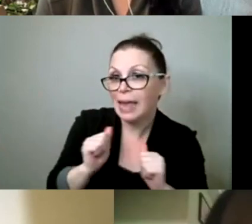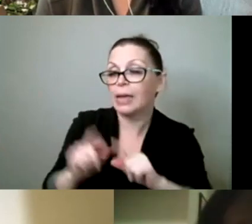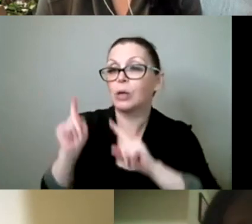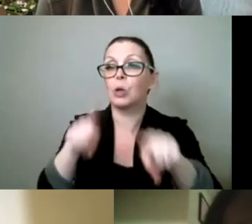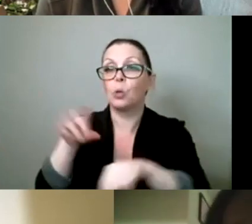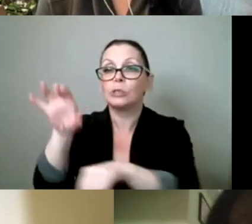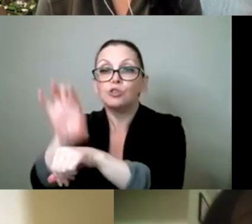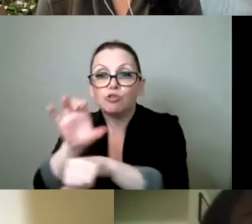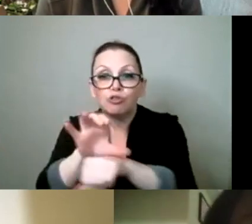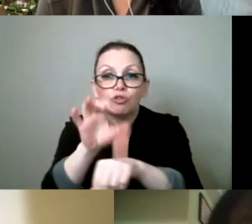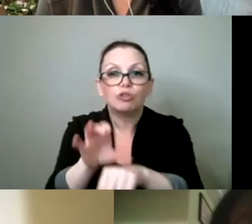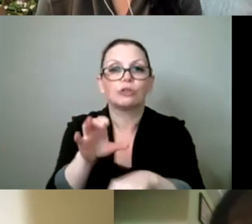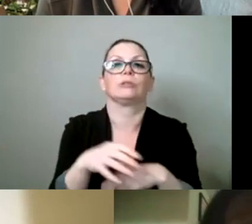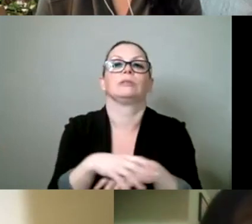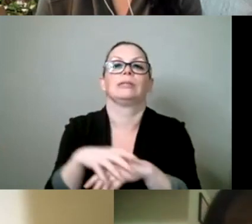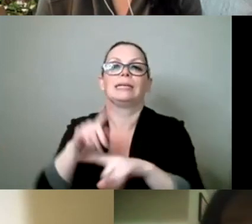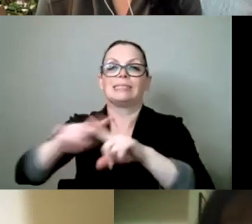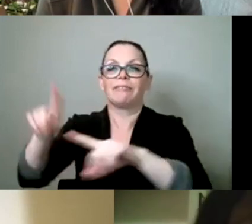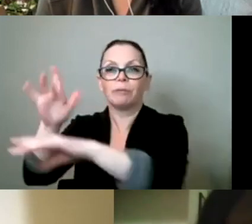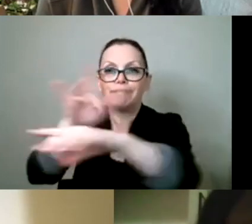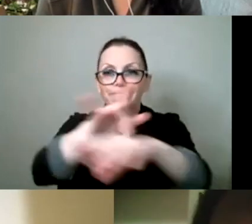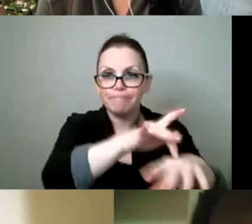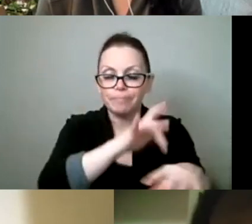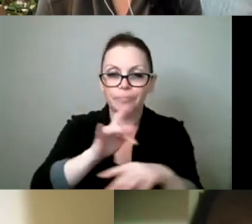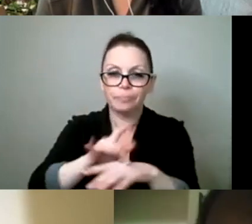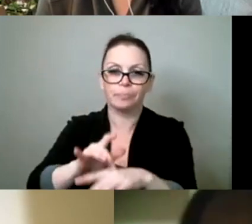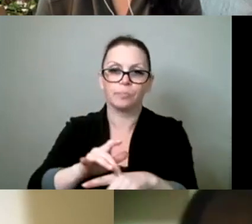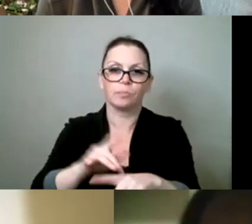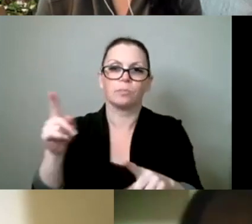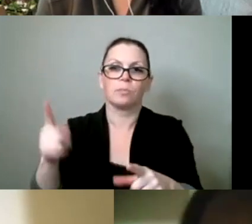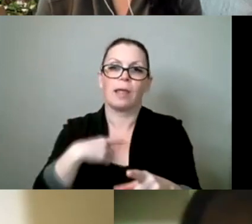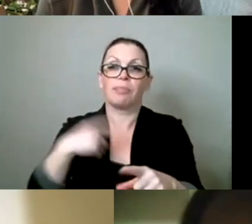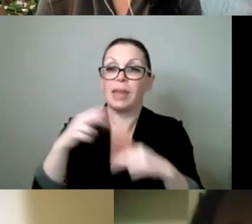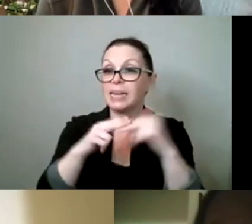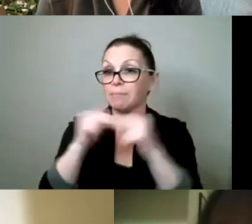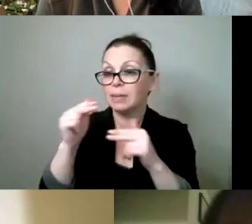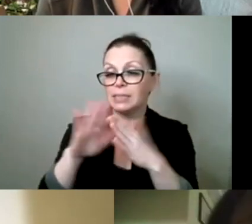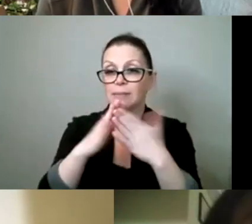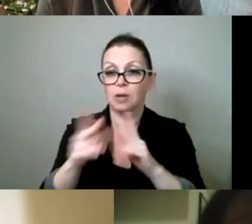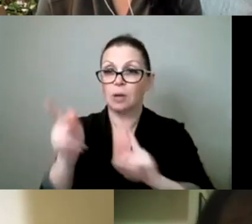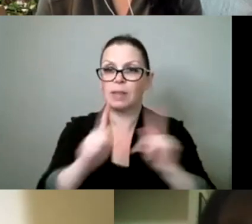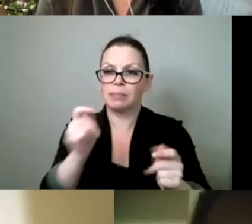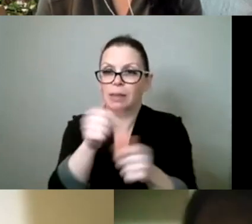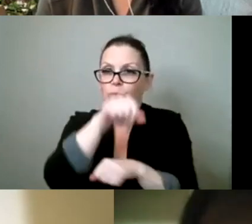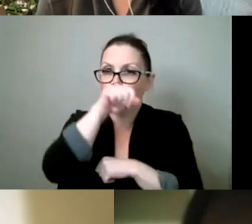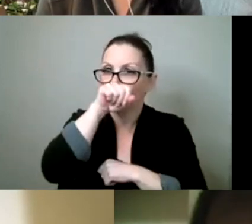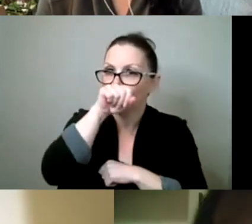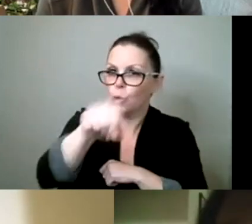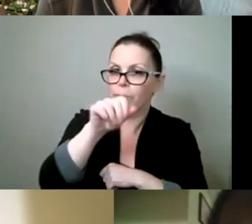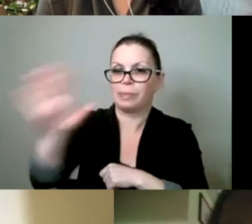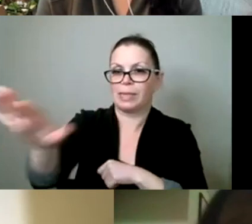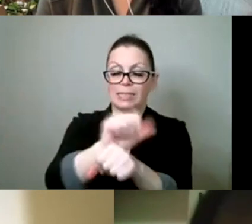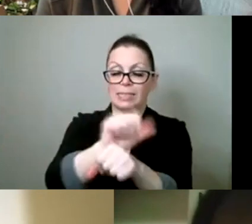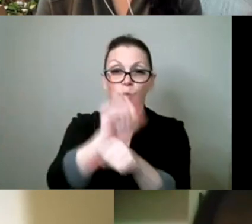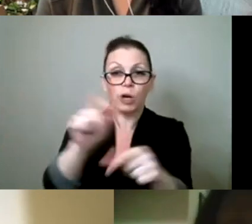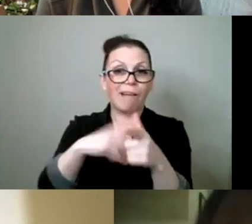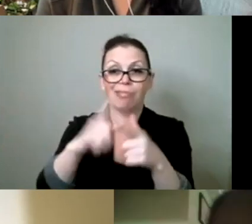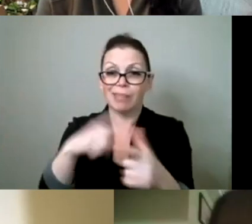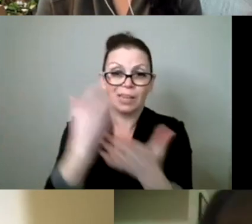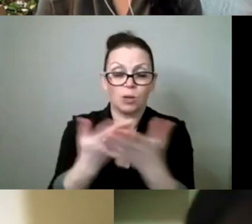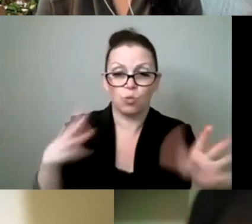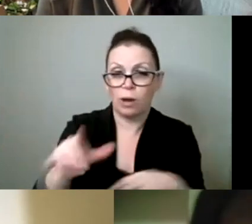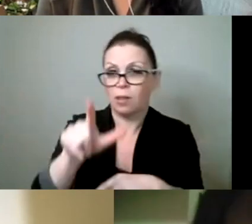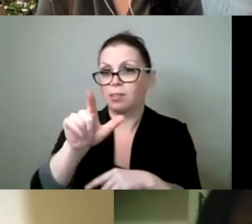different places. And, you know, he just built a community of people that loved his work. And it just came to the point that